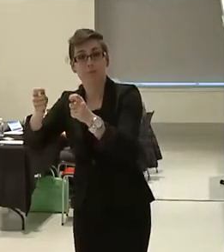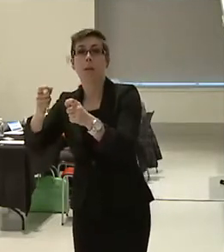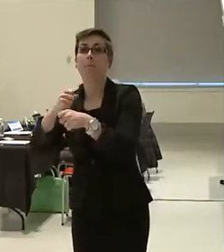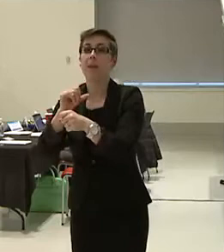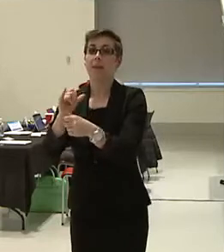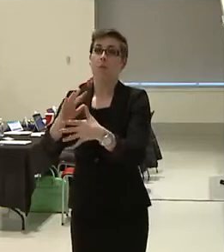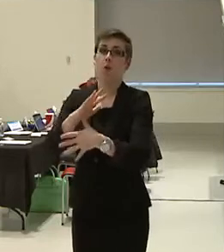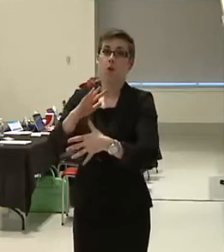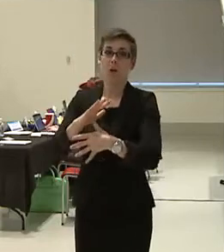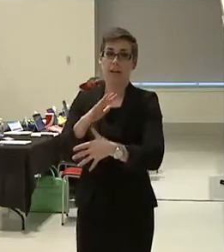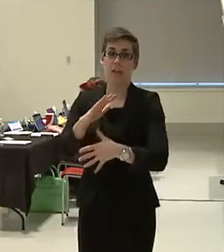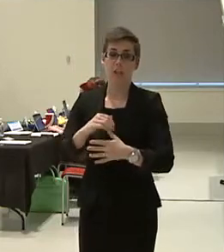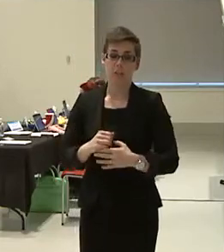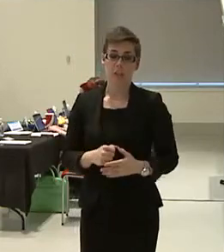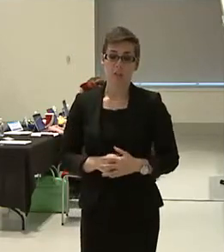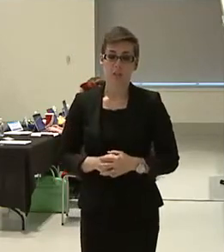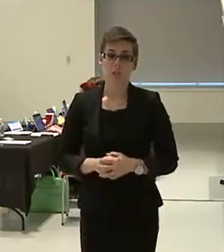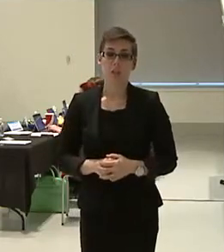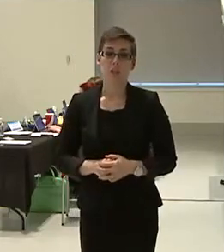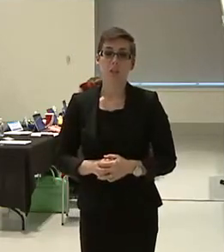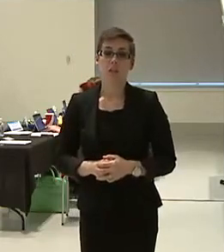The influence of